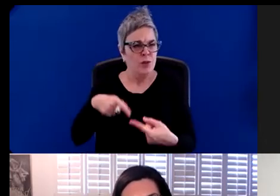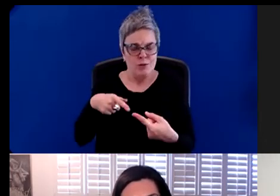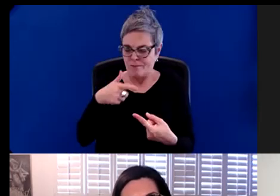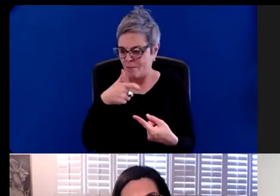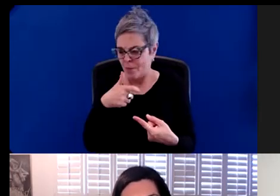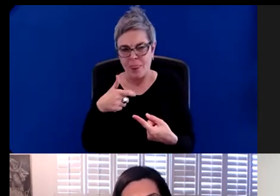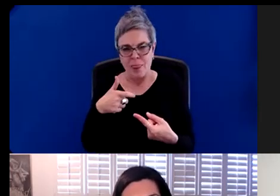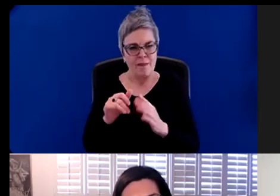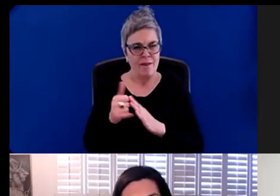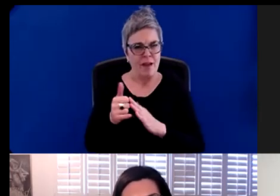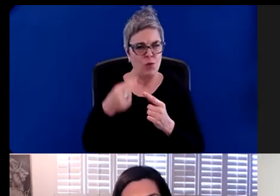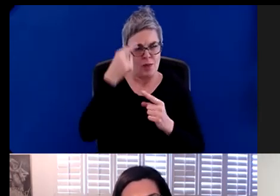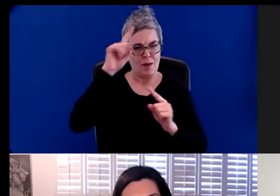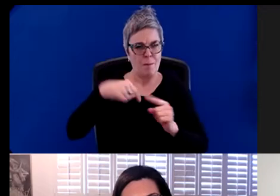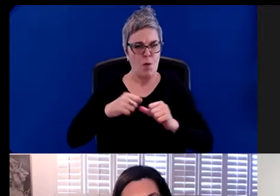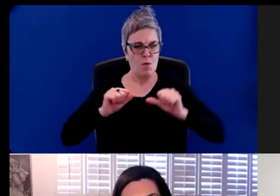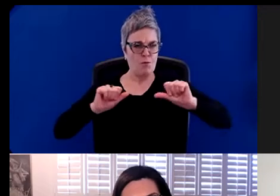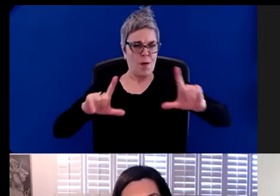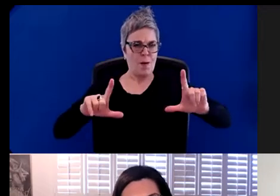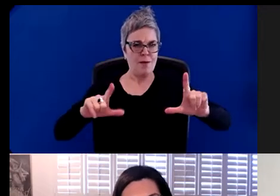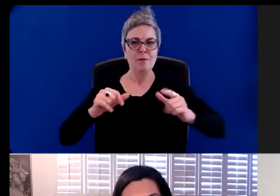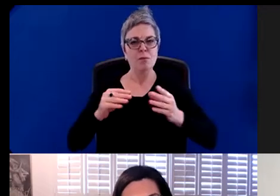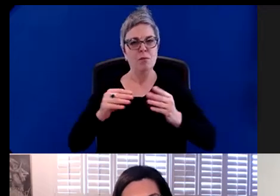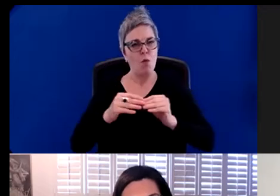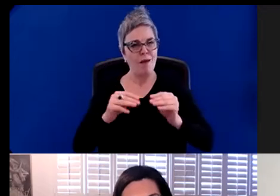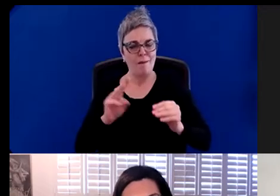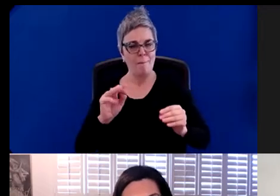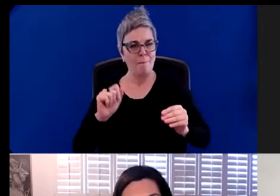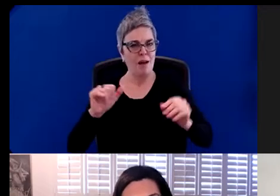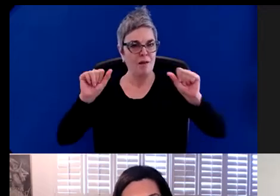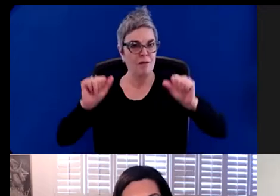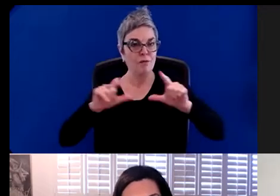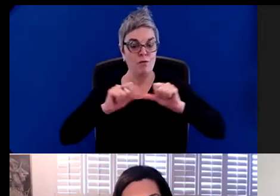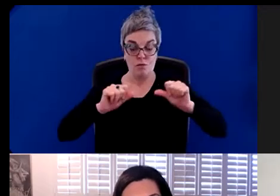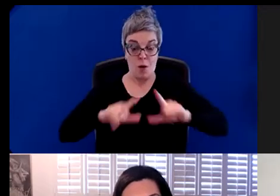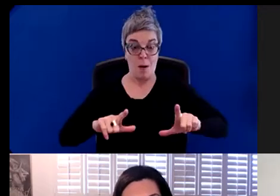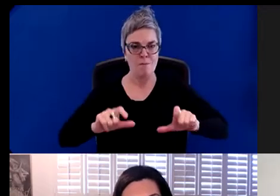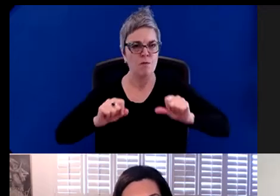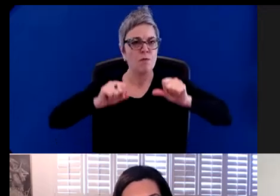it, kind of meta framing at a level, right? But also to think through